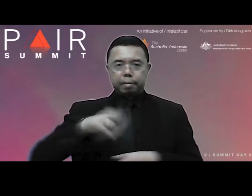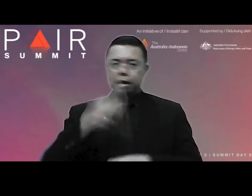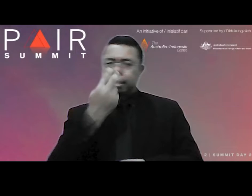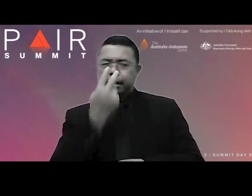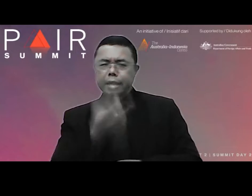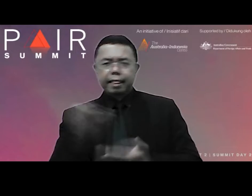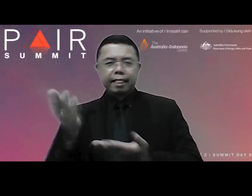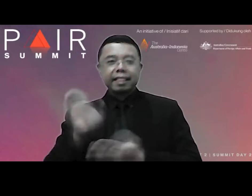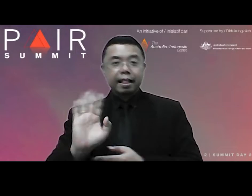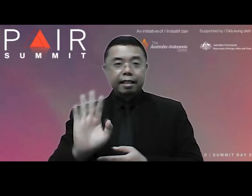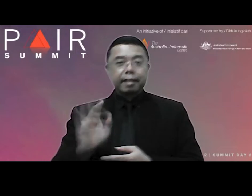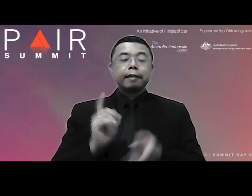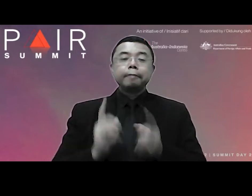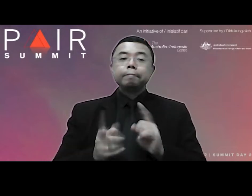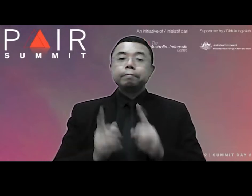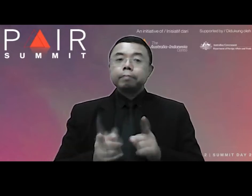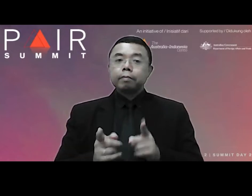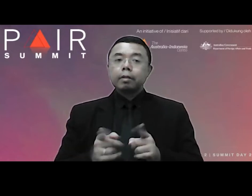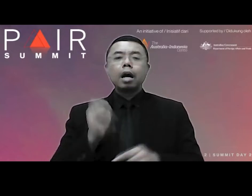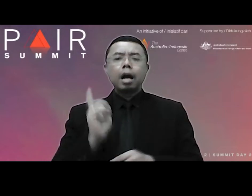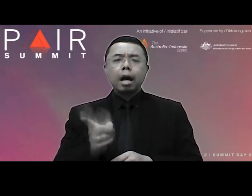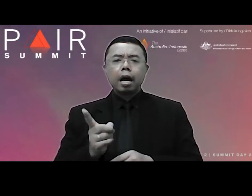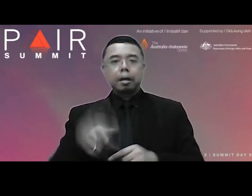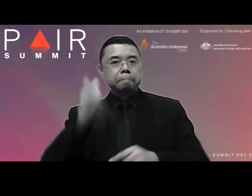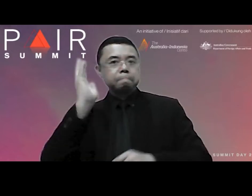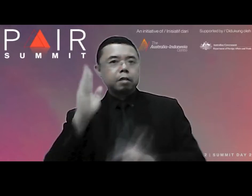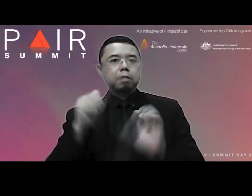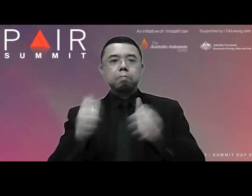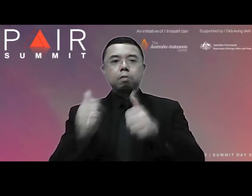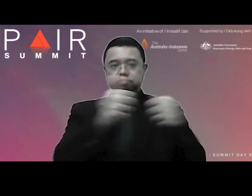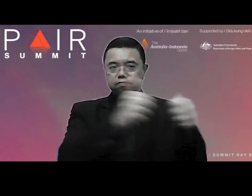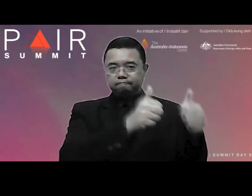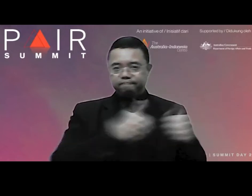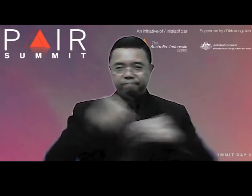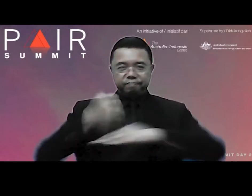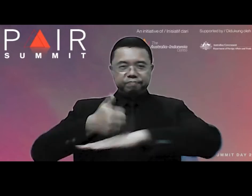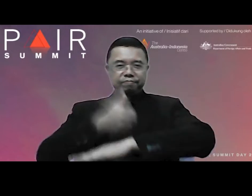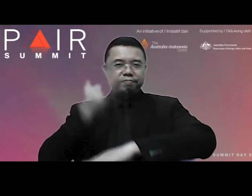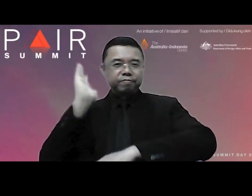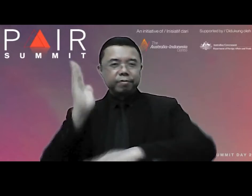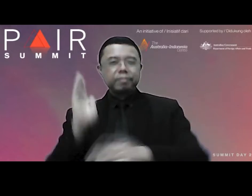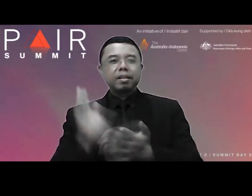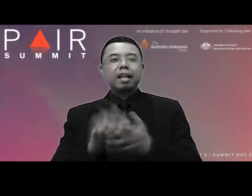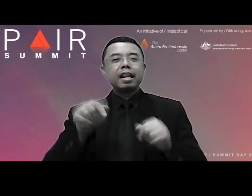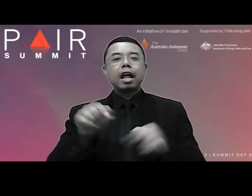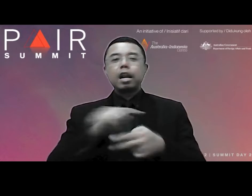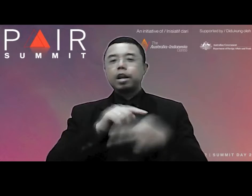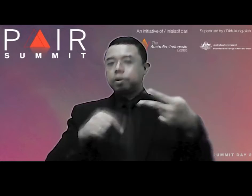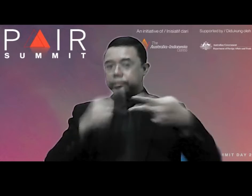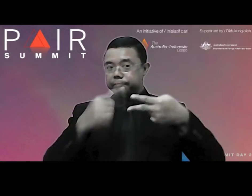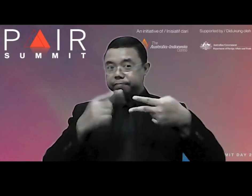very good speakers again. These are two research teams that have been working with the Australia-Indonesia